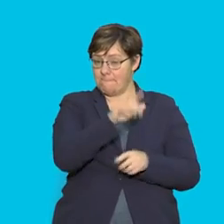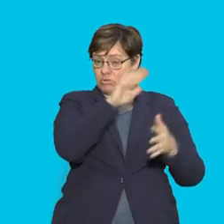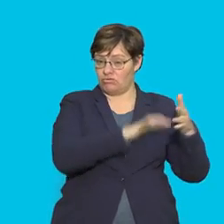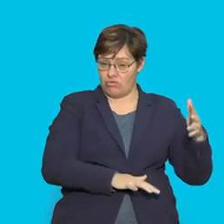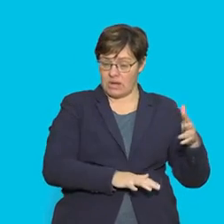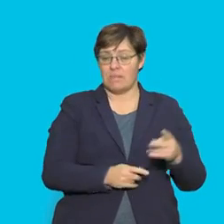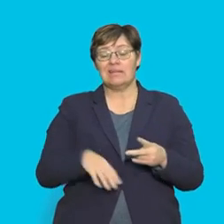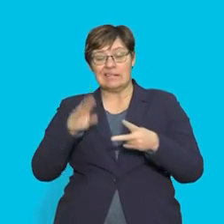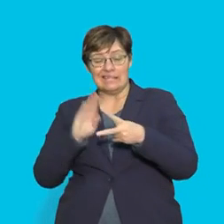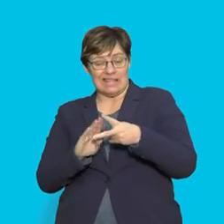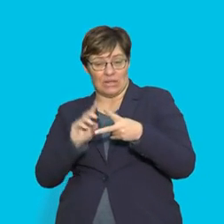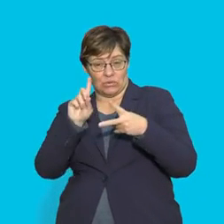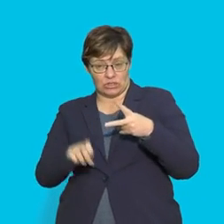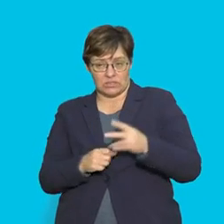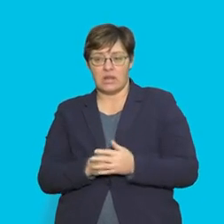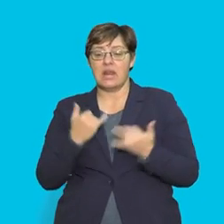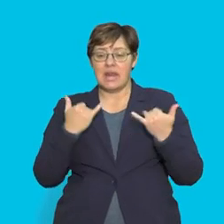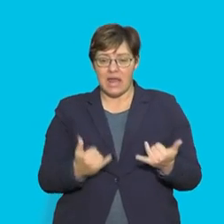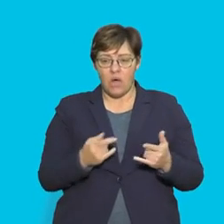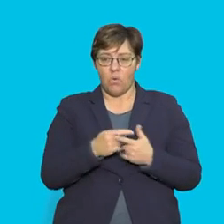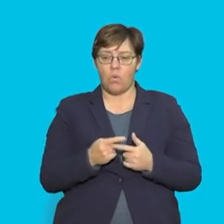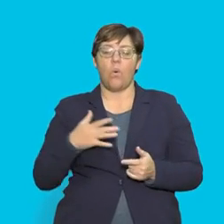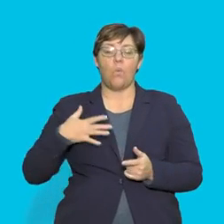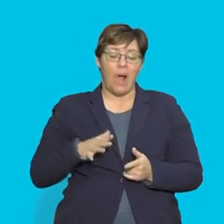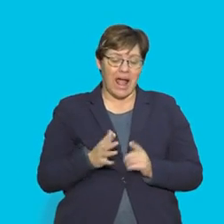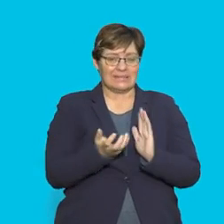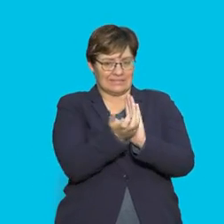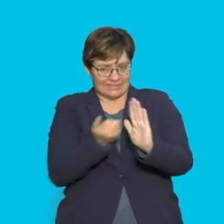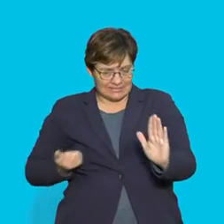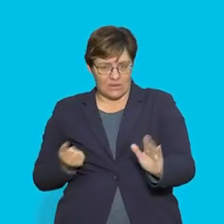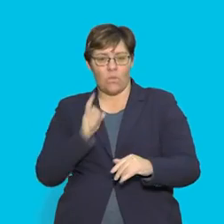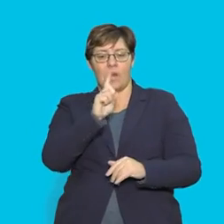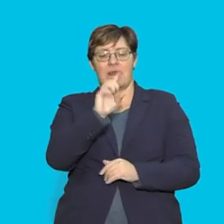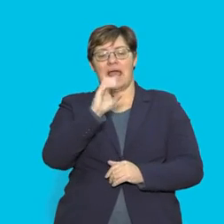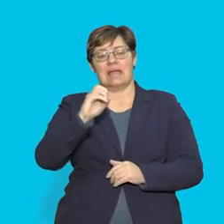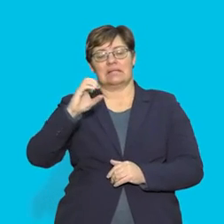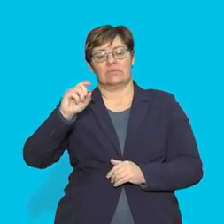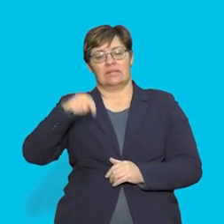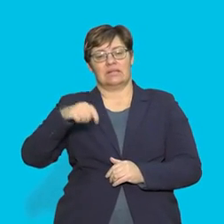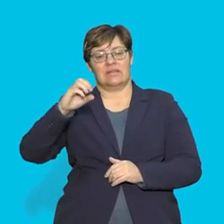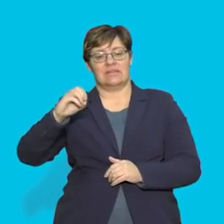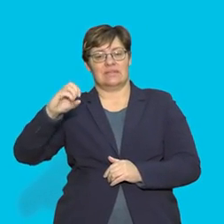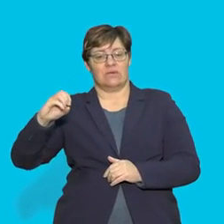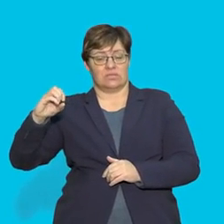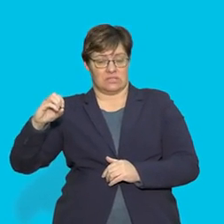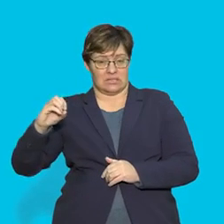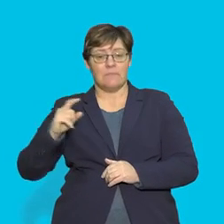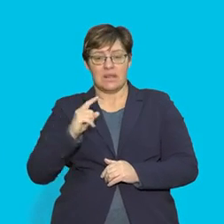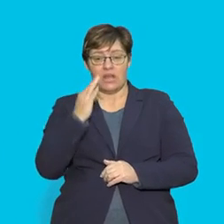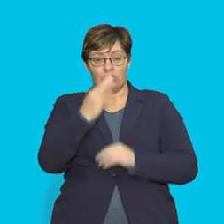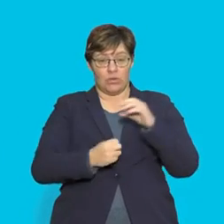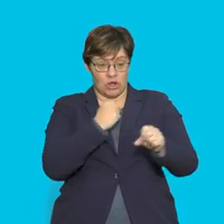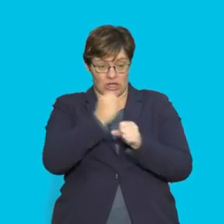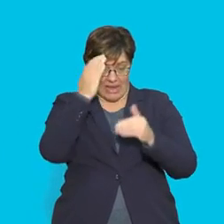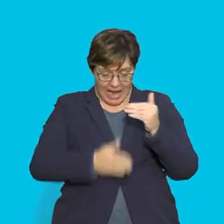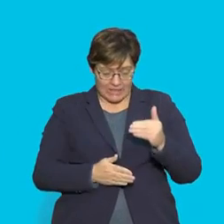same statement, but now Selby decides to withdraw 100,000 from the account at